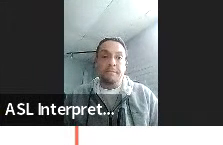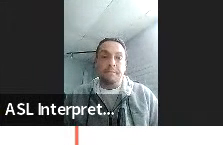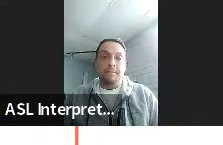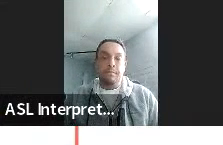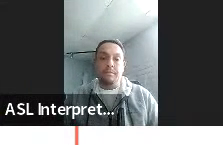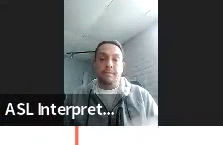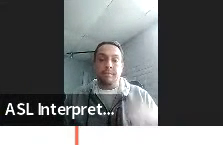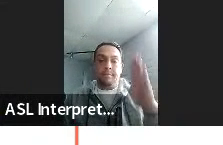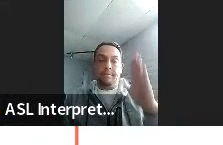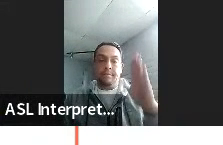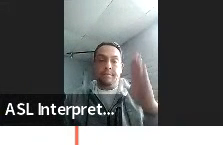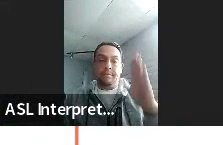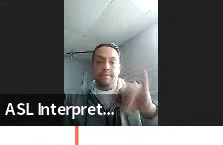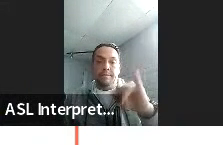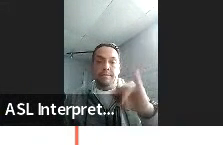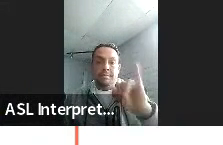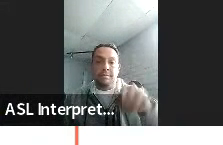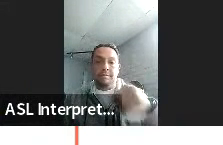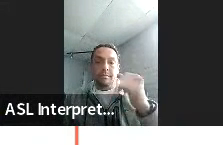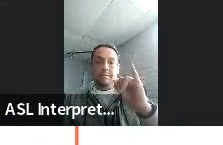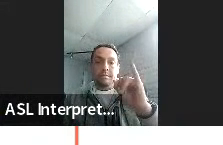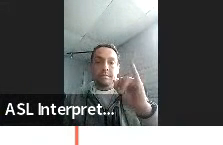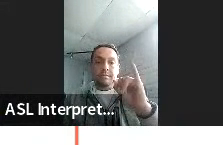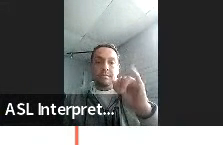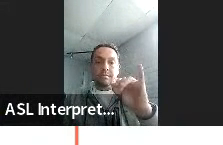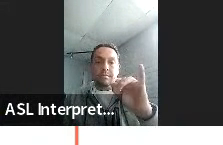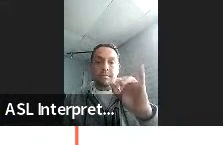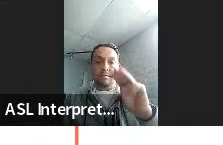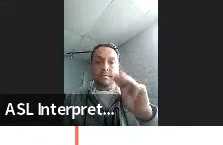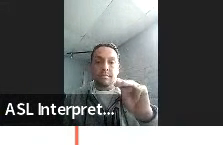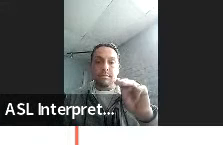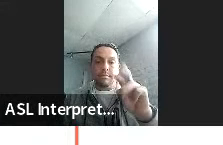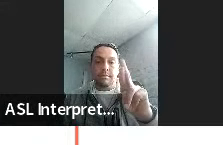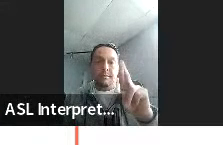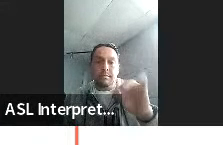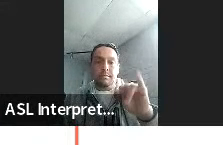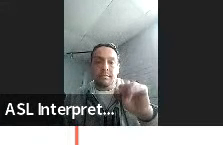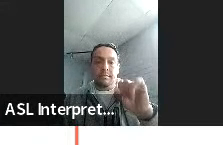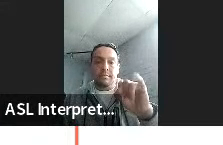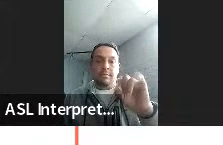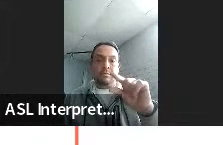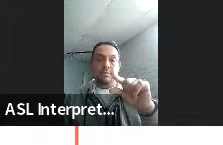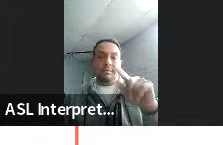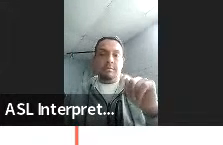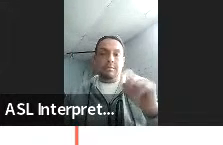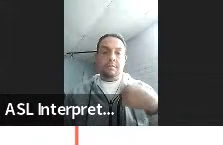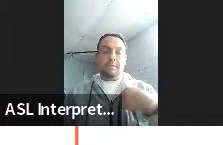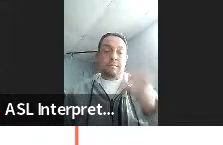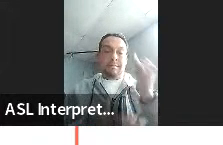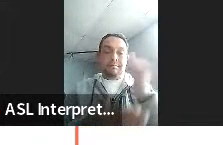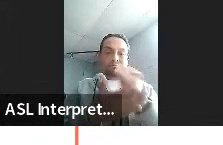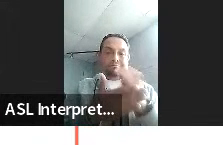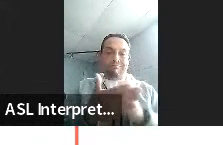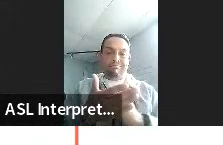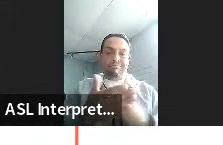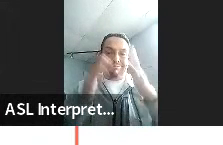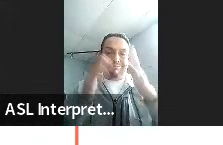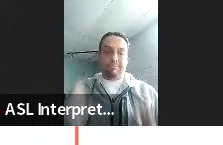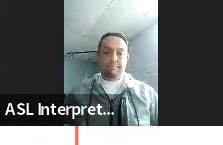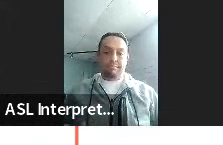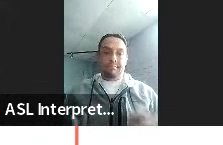Hi, Jim Wright. I'm an architect and I do some work in industrial